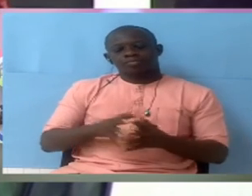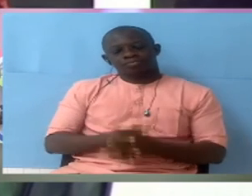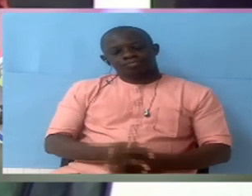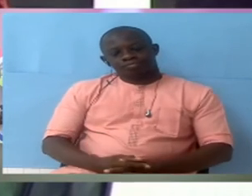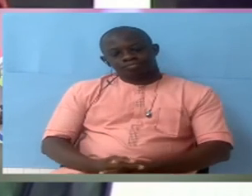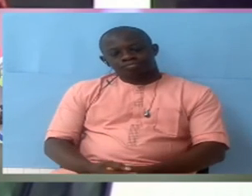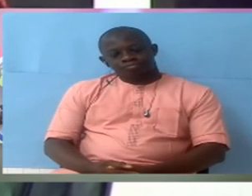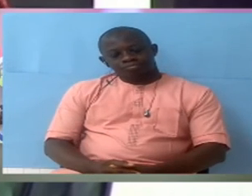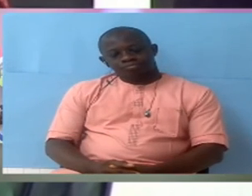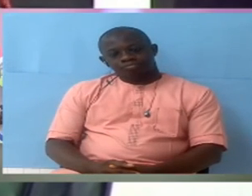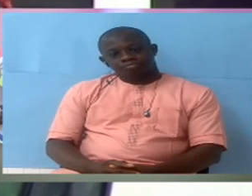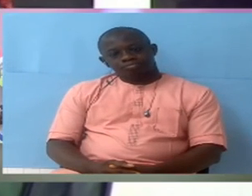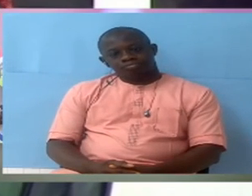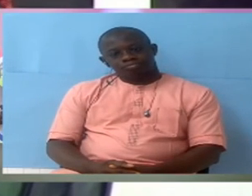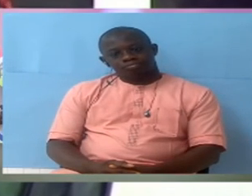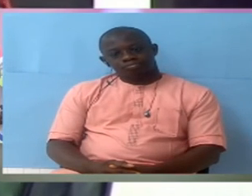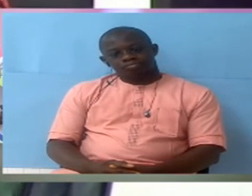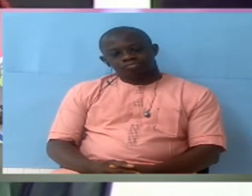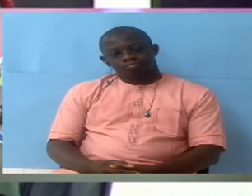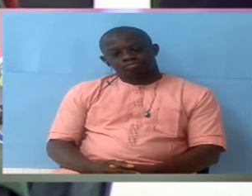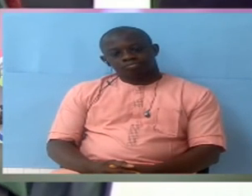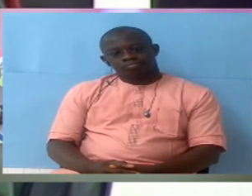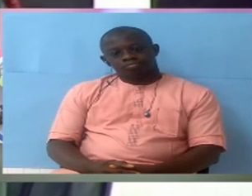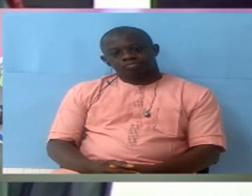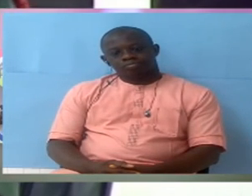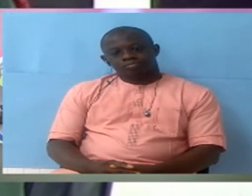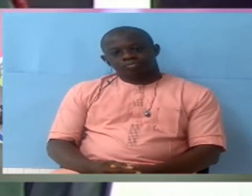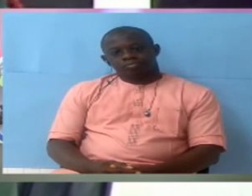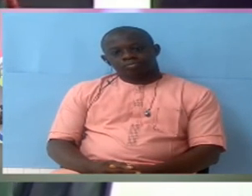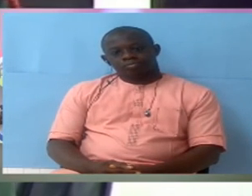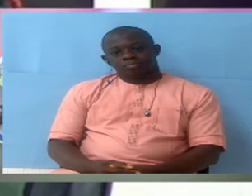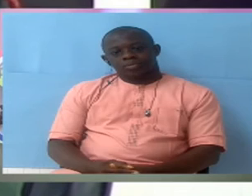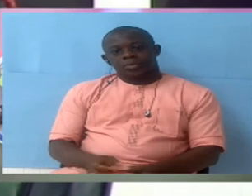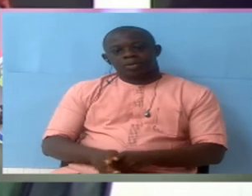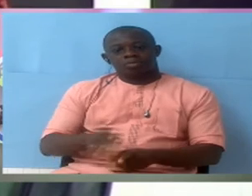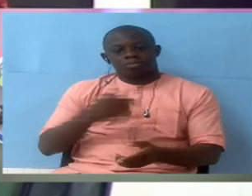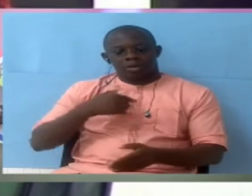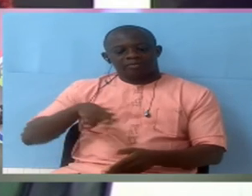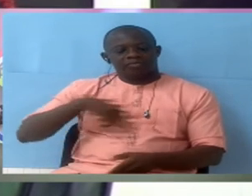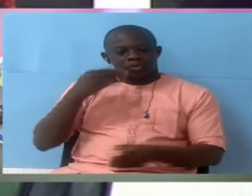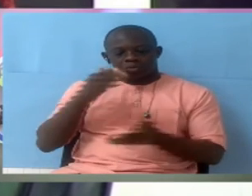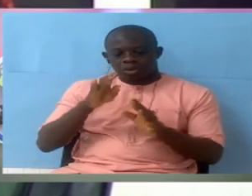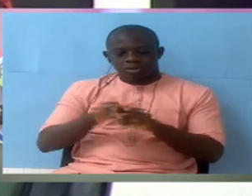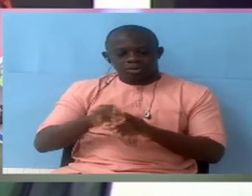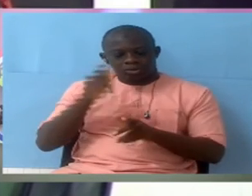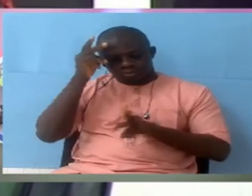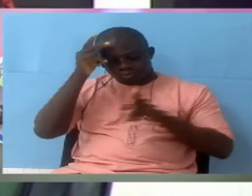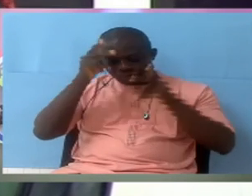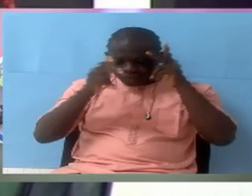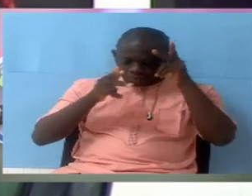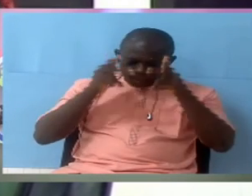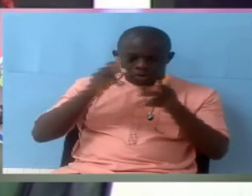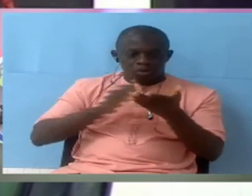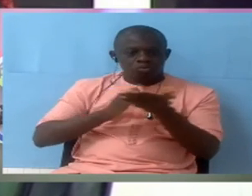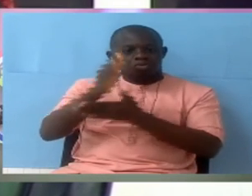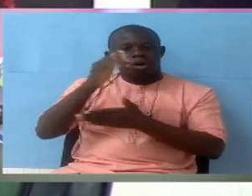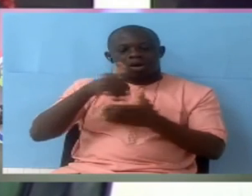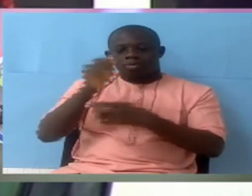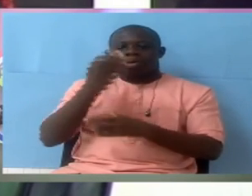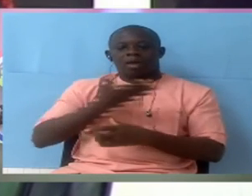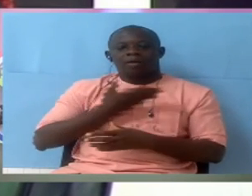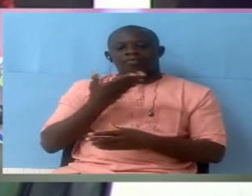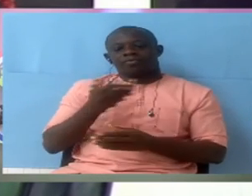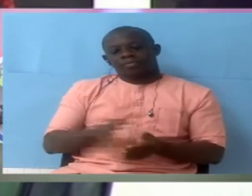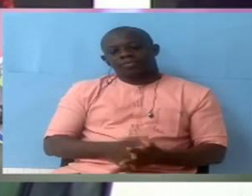ci suma yaram bi. And I was feeling dizzy throughout. Ete ma ngi doon mir jamono bu ci nekk.